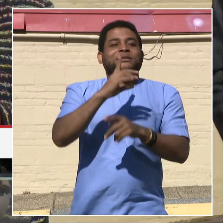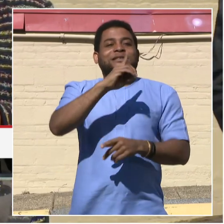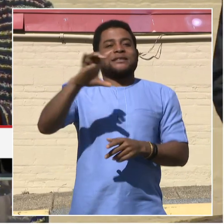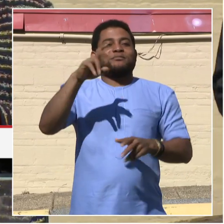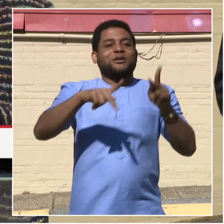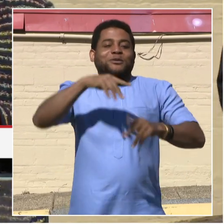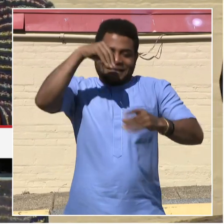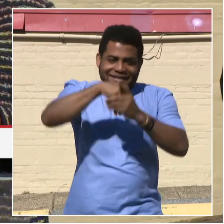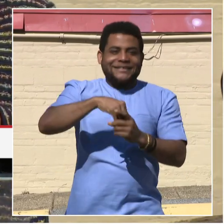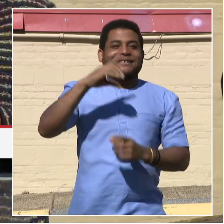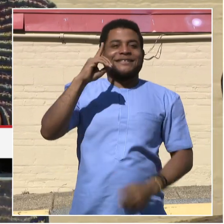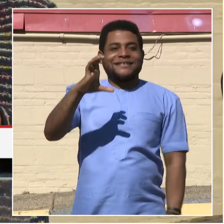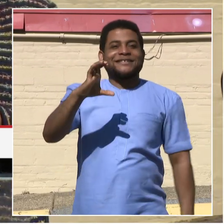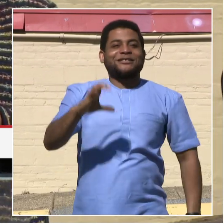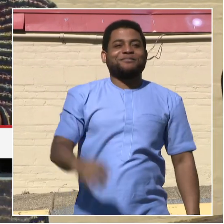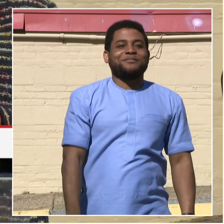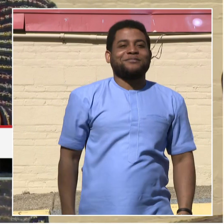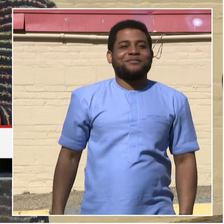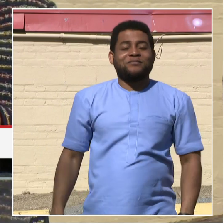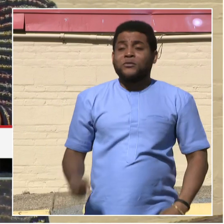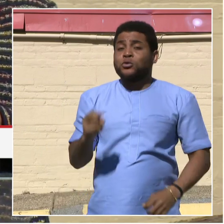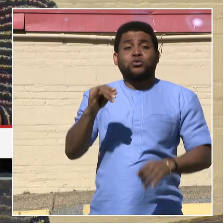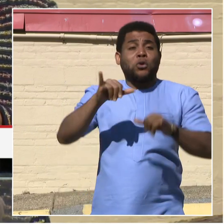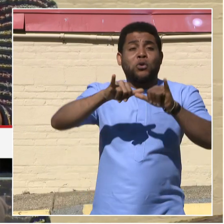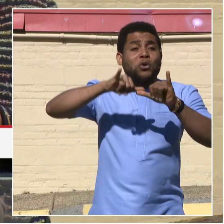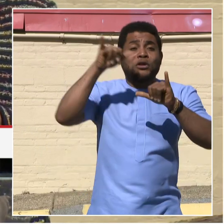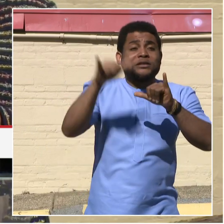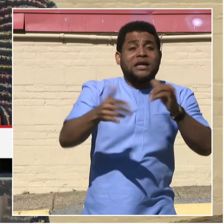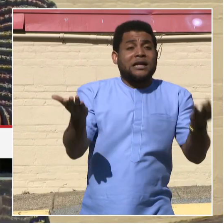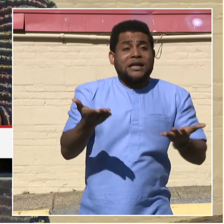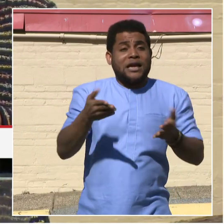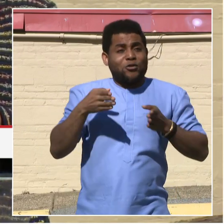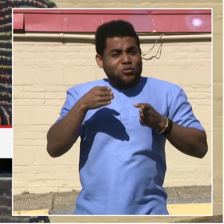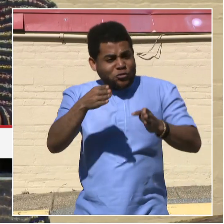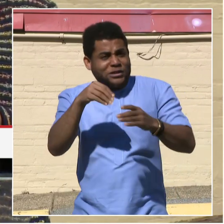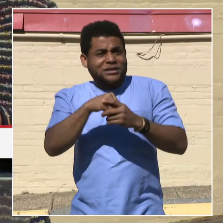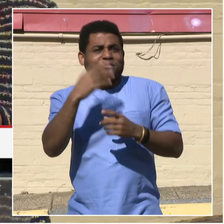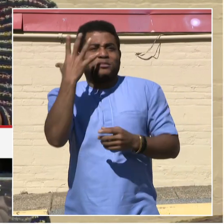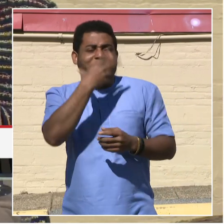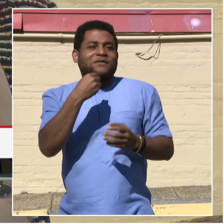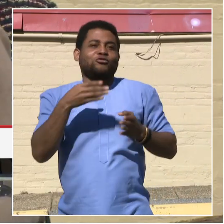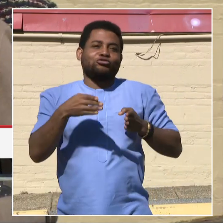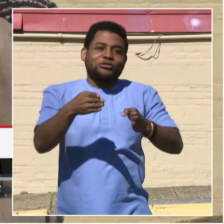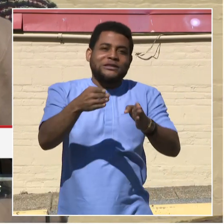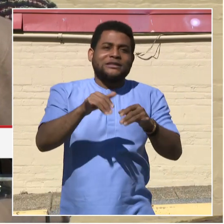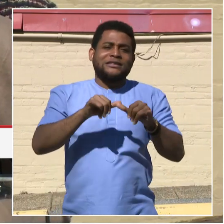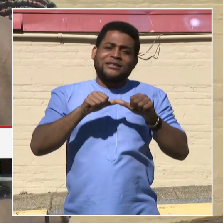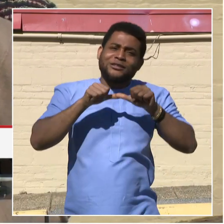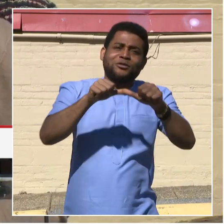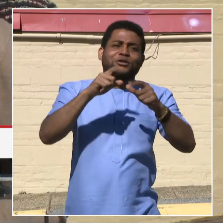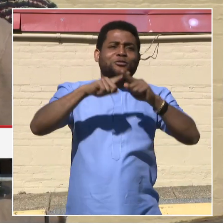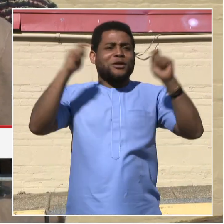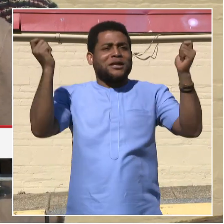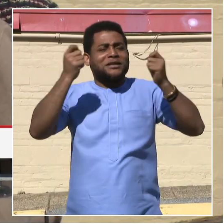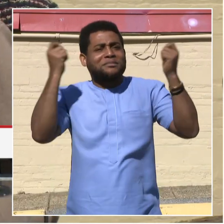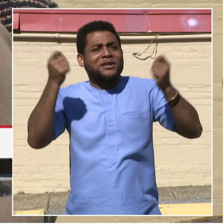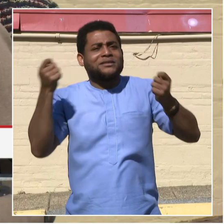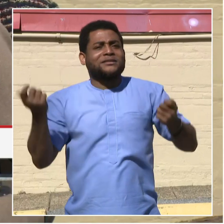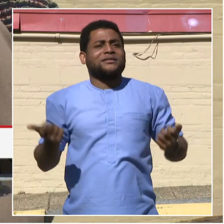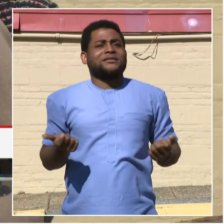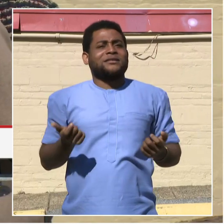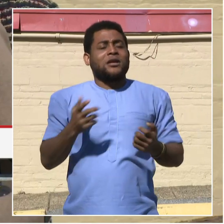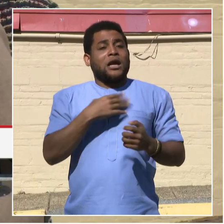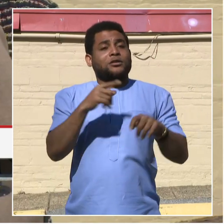this beautiful, beautiful street in Ward 7, let's continue to celebrate, but let's continue to be